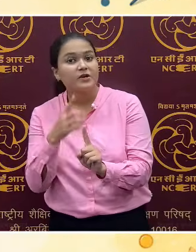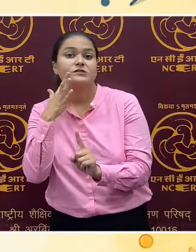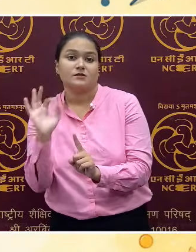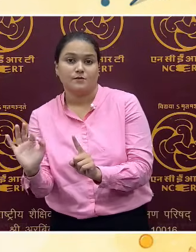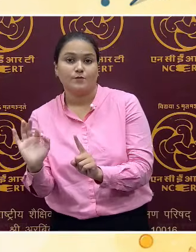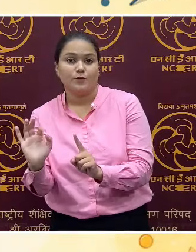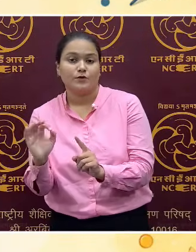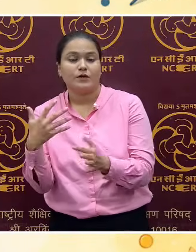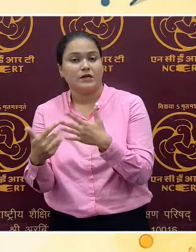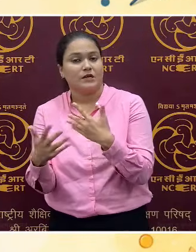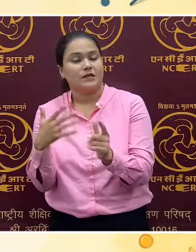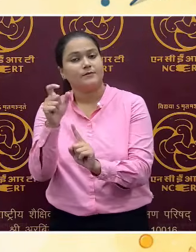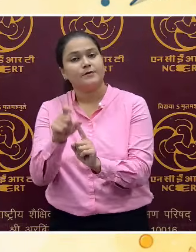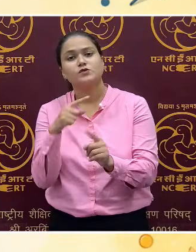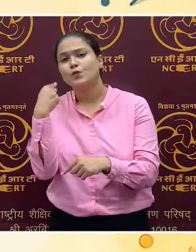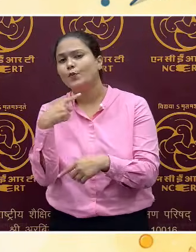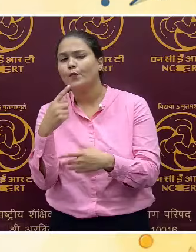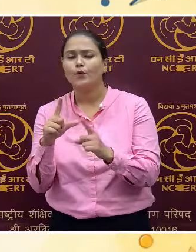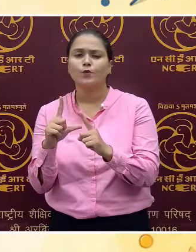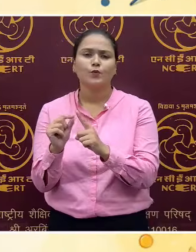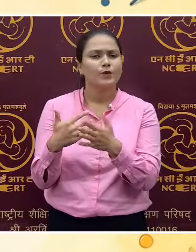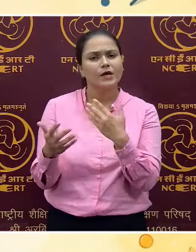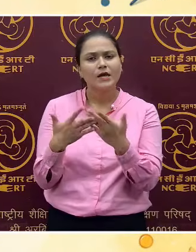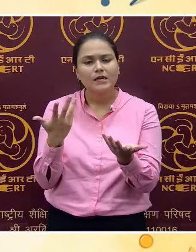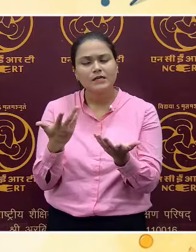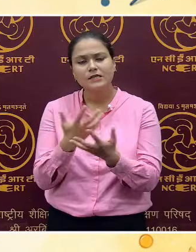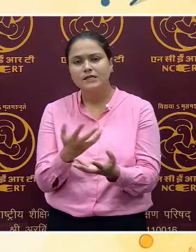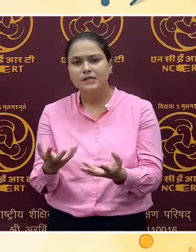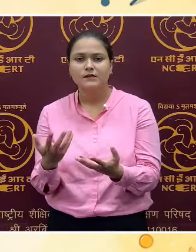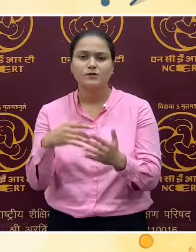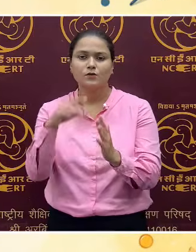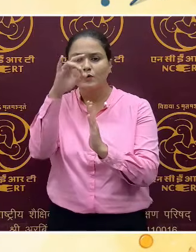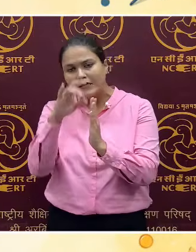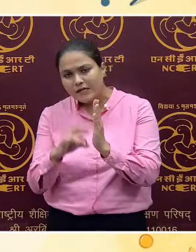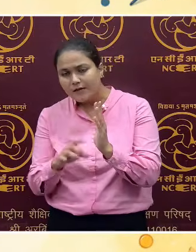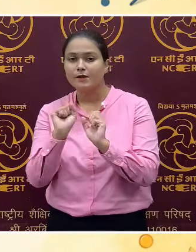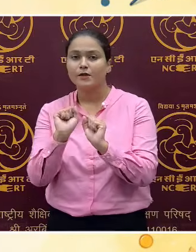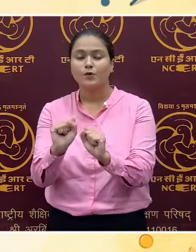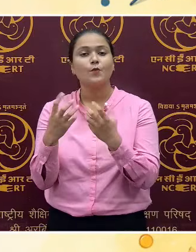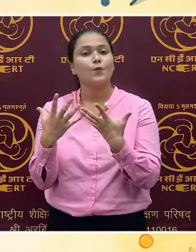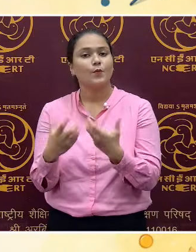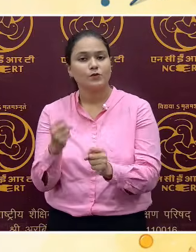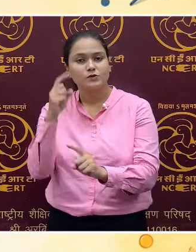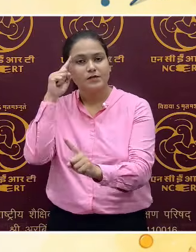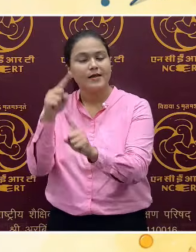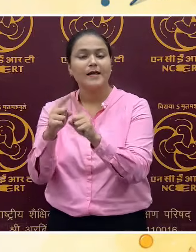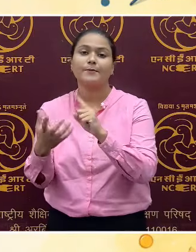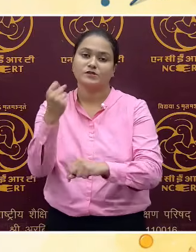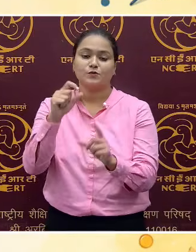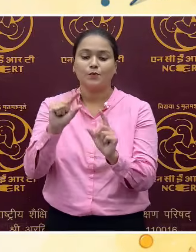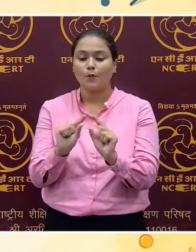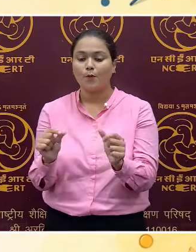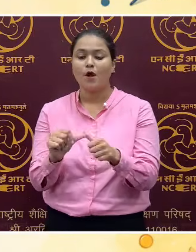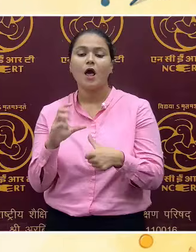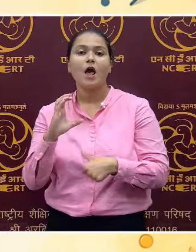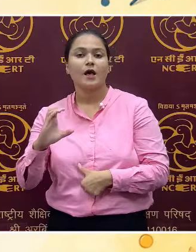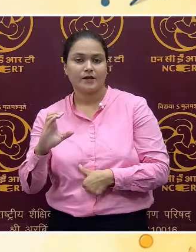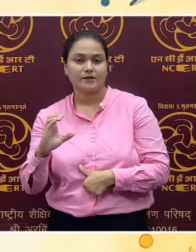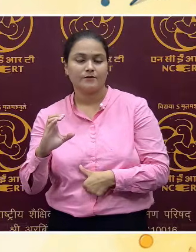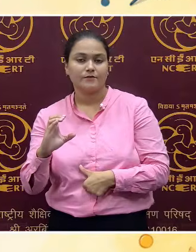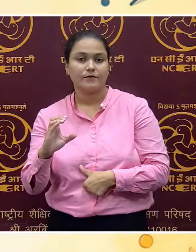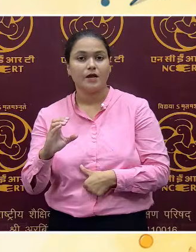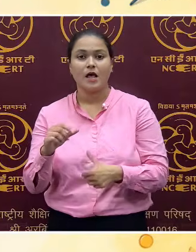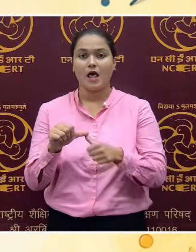used, for example, in creative writing, in autobiographies, in essays, whereas government letters,